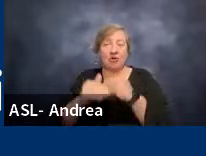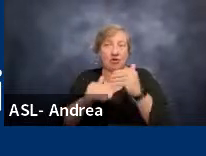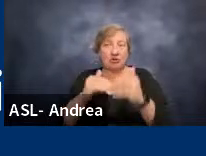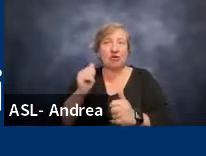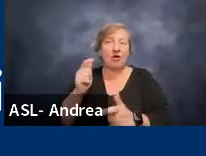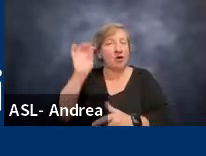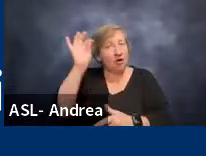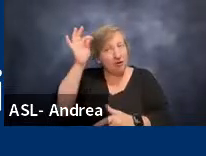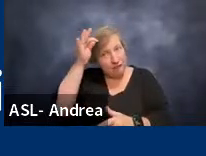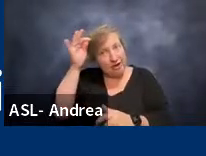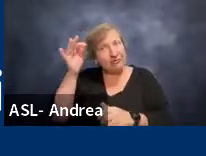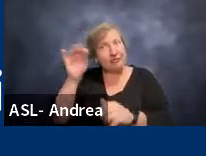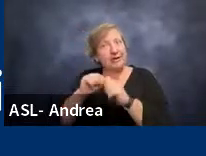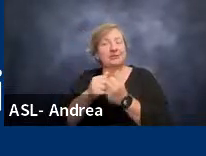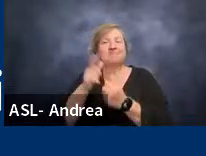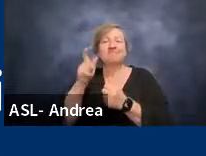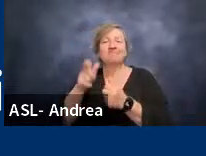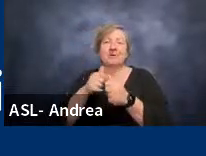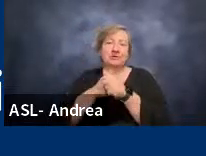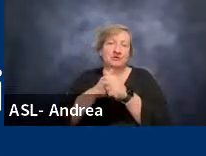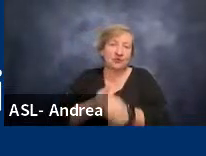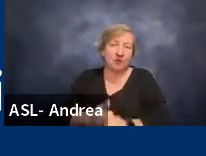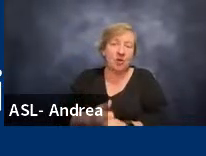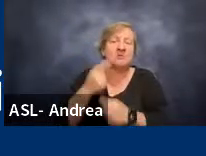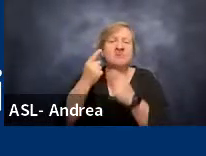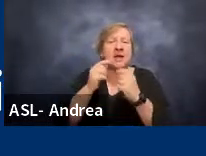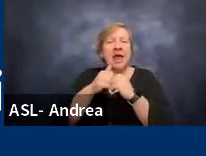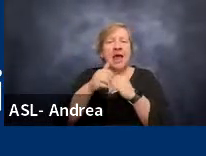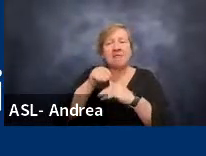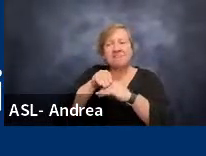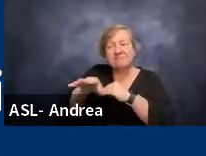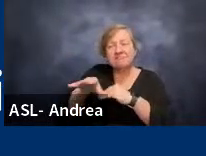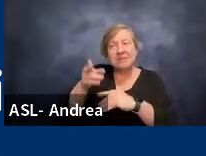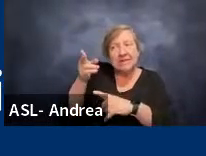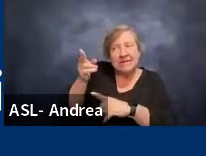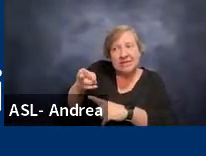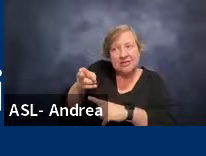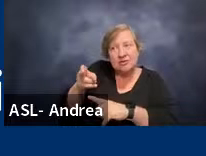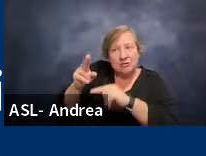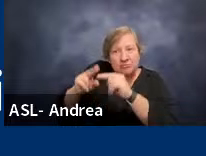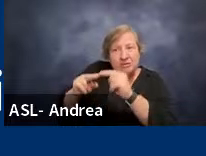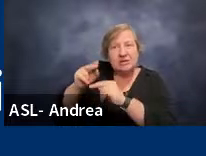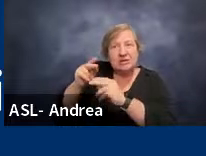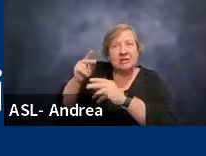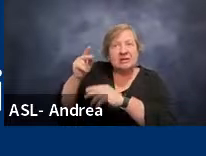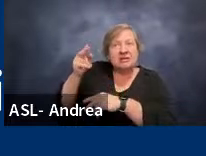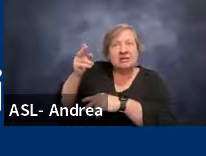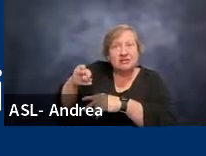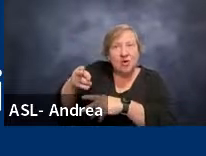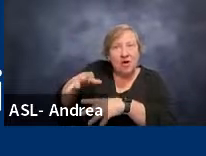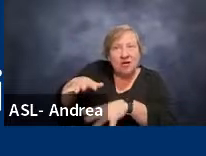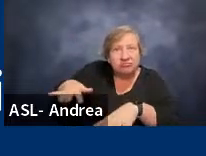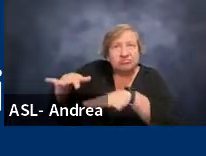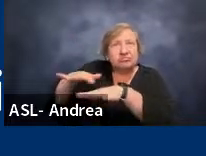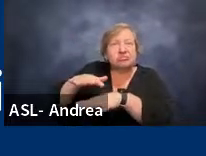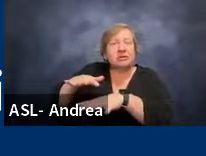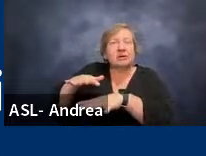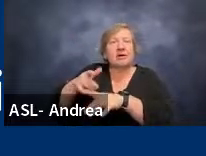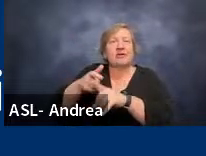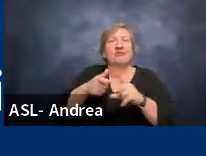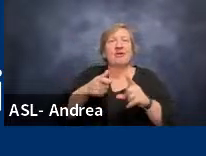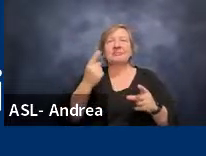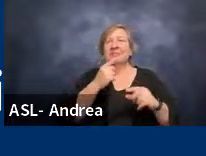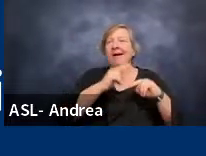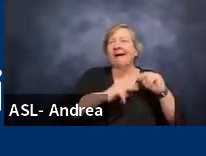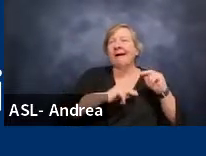federal agencies must follow to consider effects on historic properties from projects like IBR. This is a